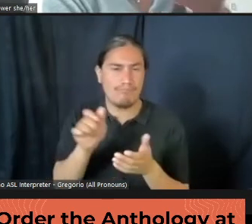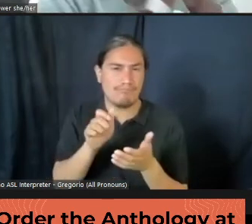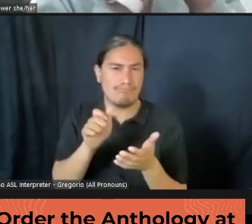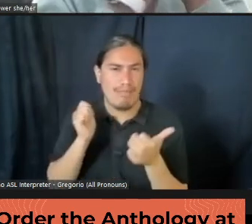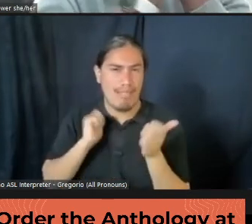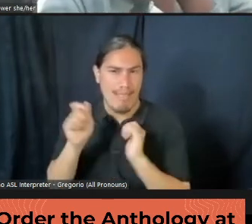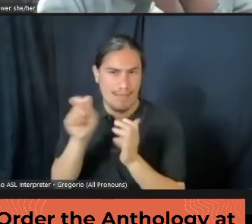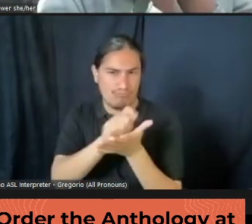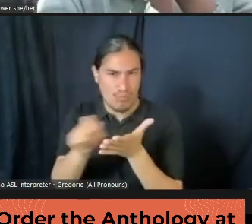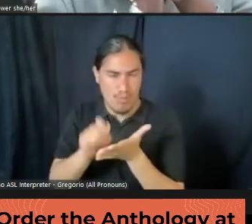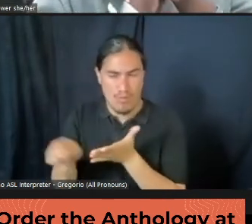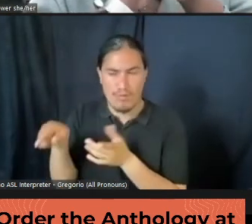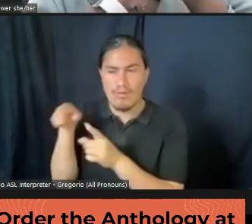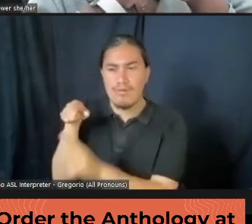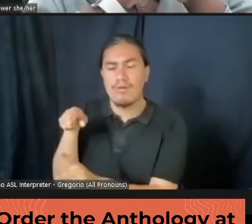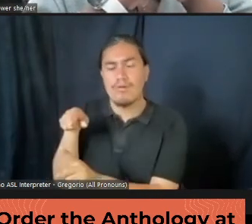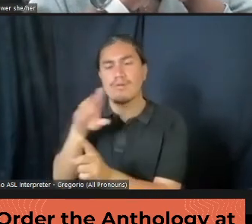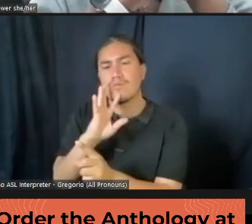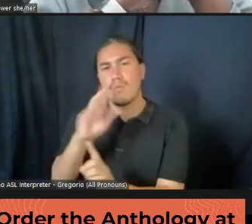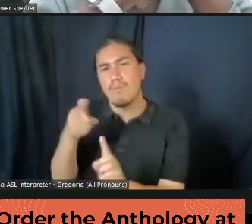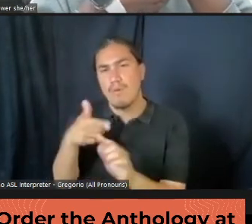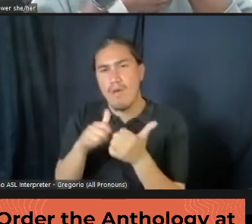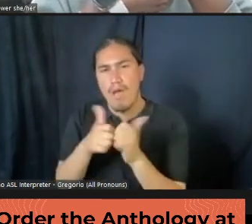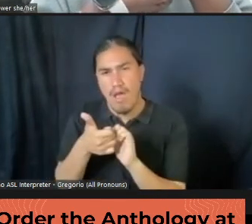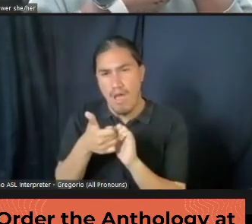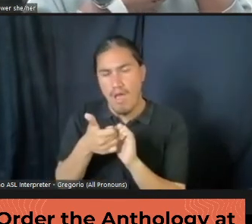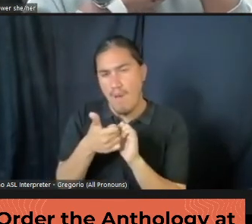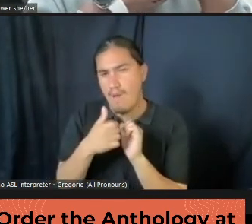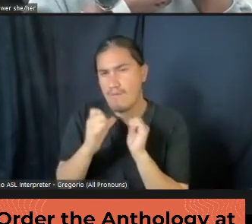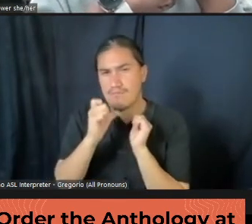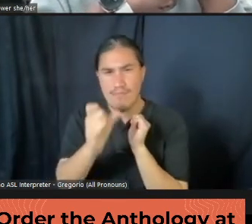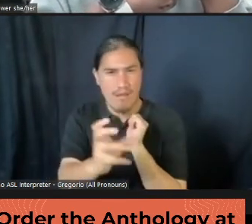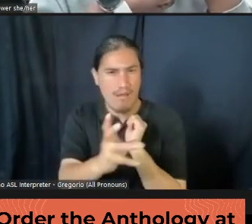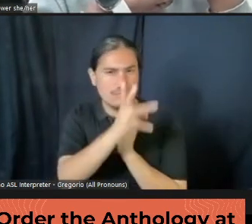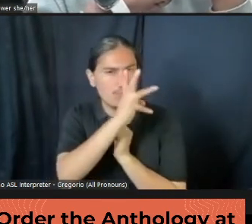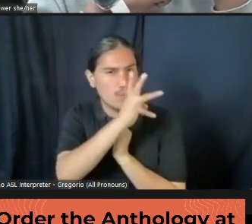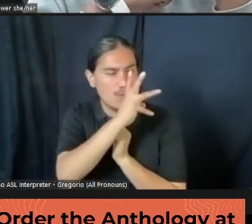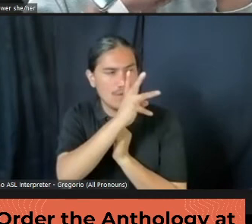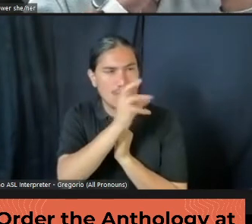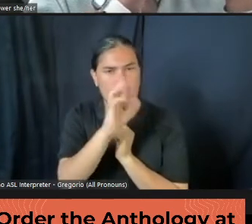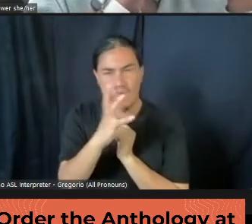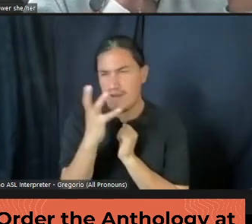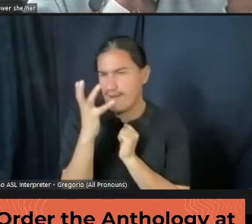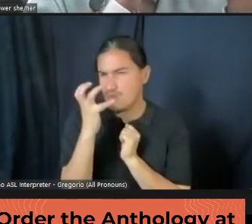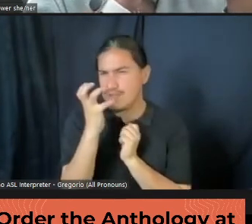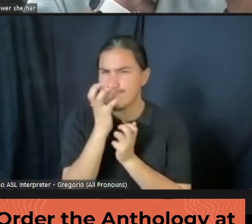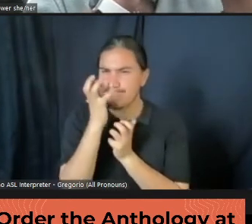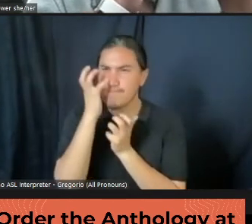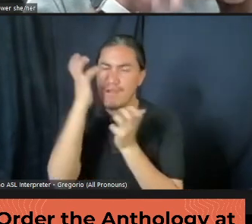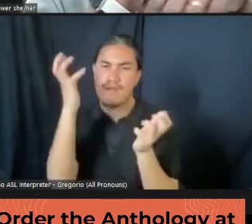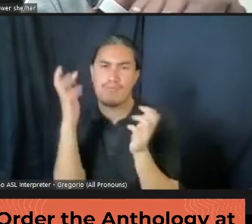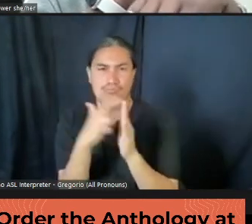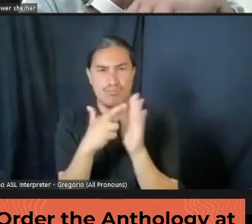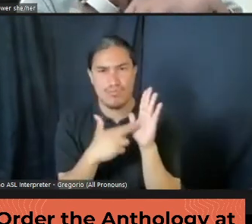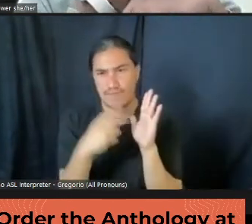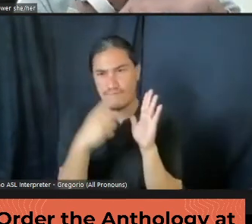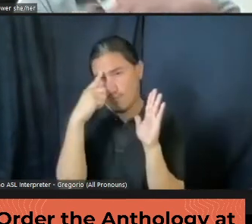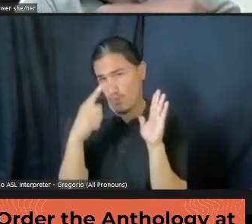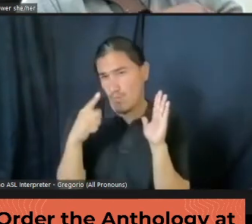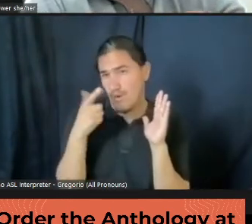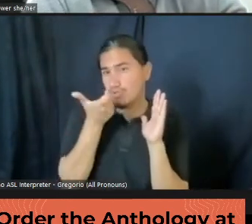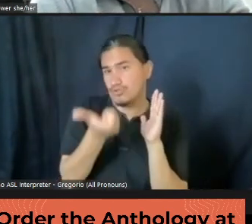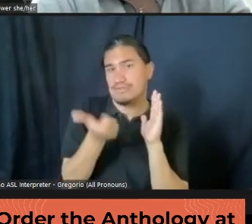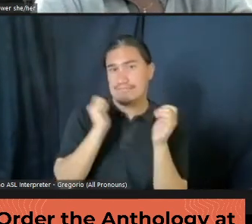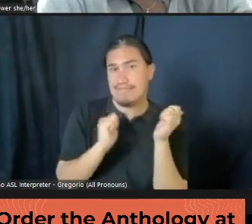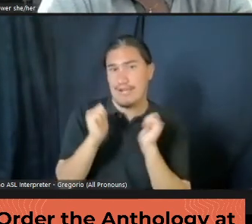how the unspoken and sometimes angrily shouted rules of watching theater